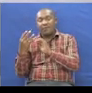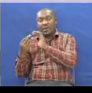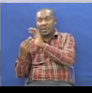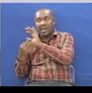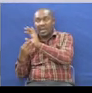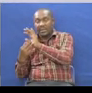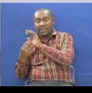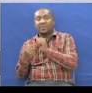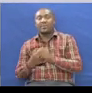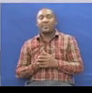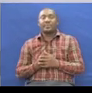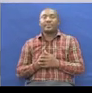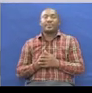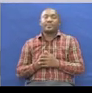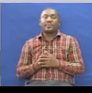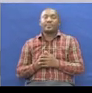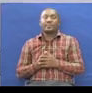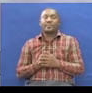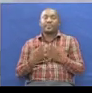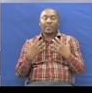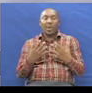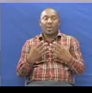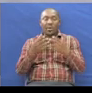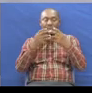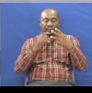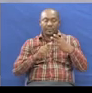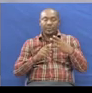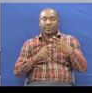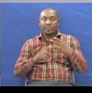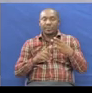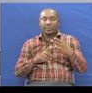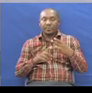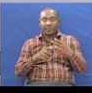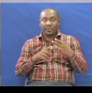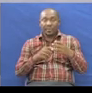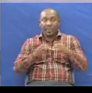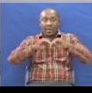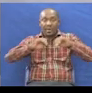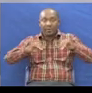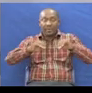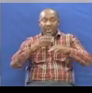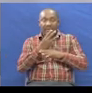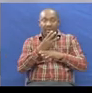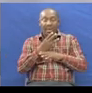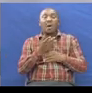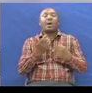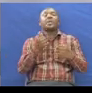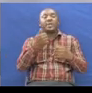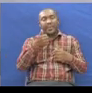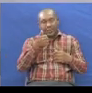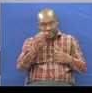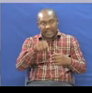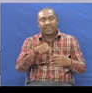2 times 48. Is 96 divisible by 3? Yes, it means 96 can be written as